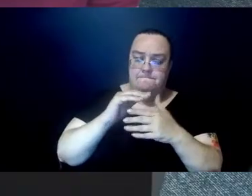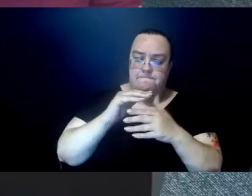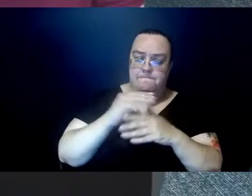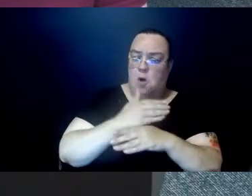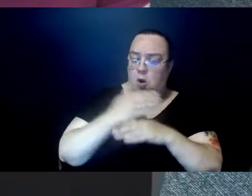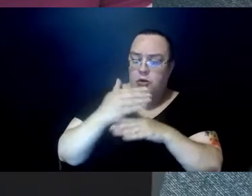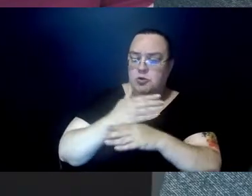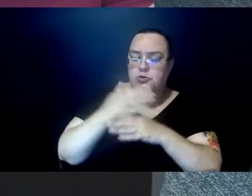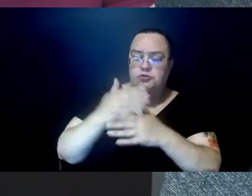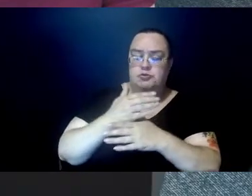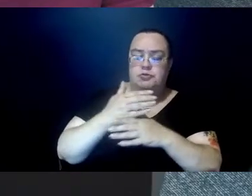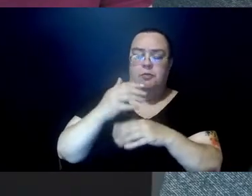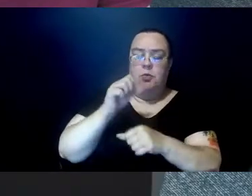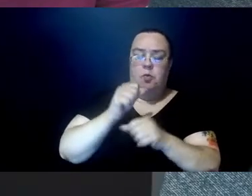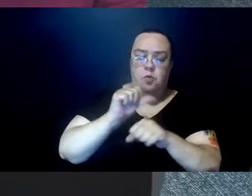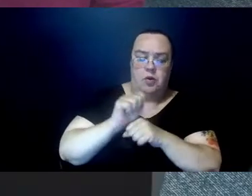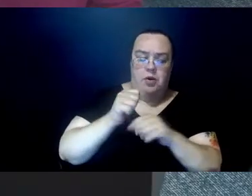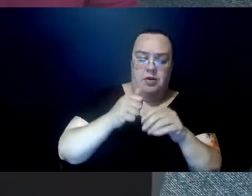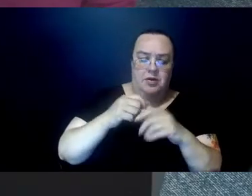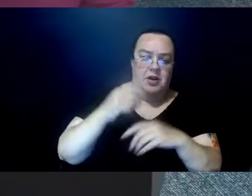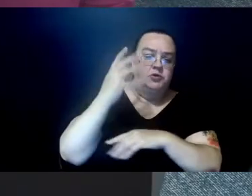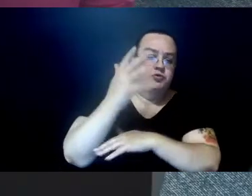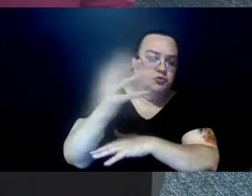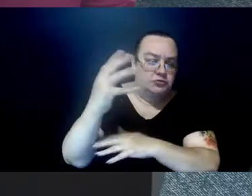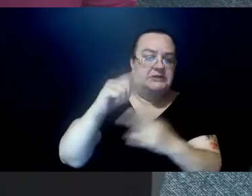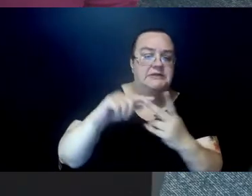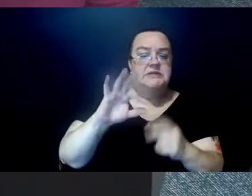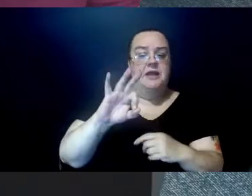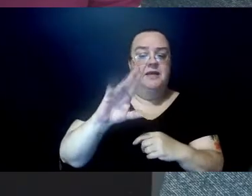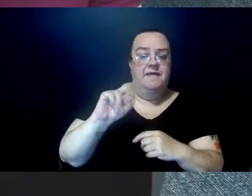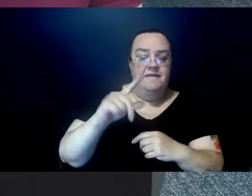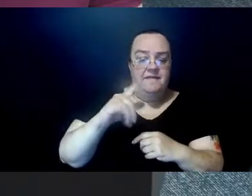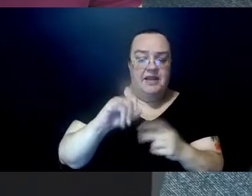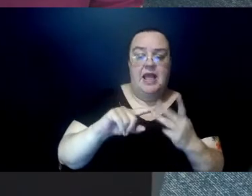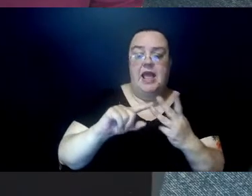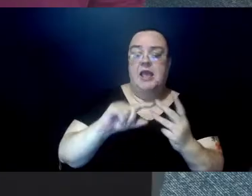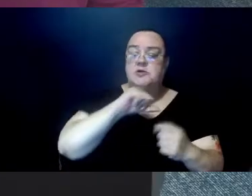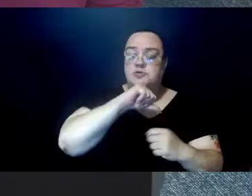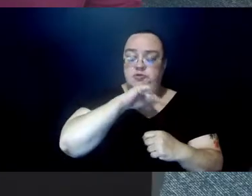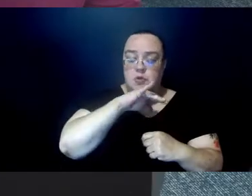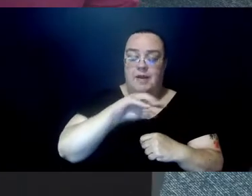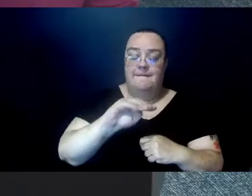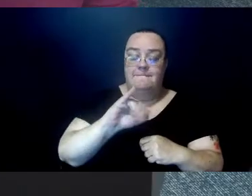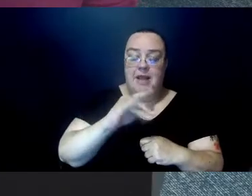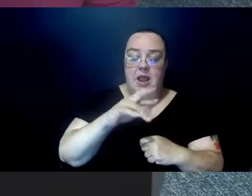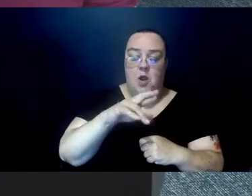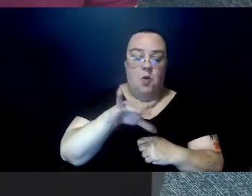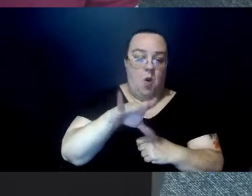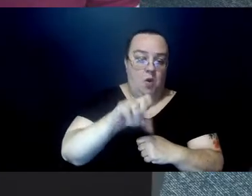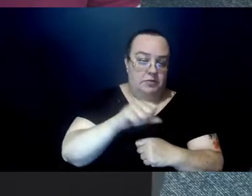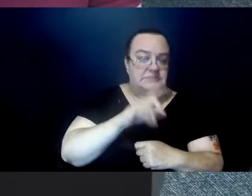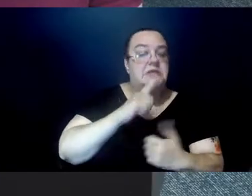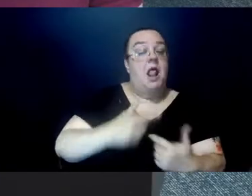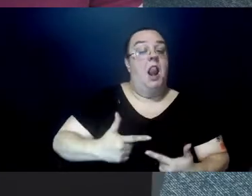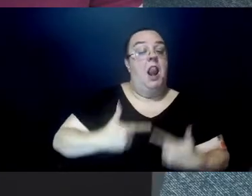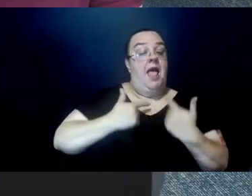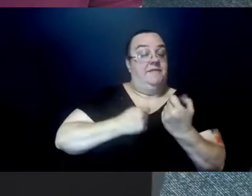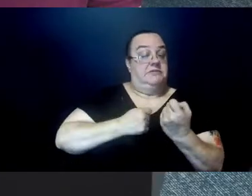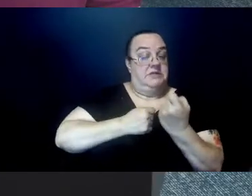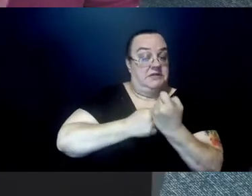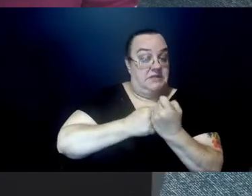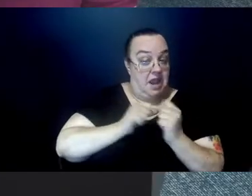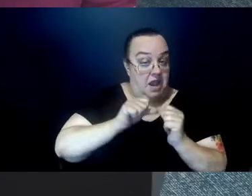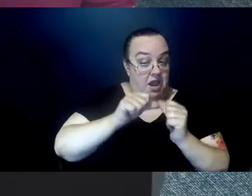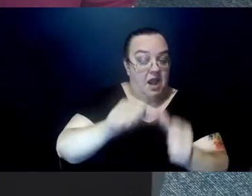forest. Trees, fungi, and soil microbes engage in a vital, life-sustaining trade where carbon,